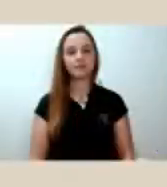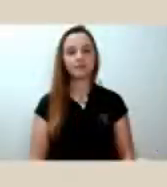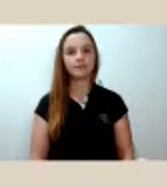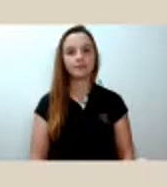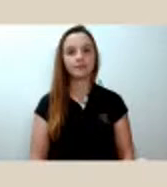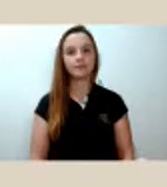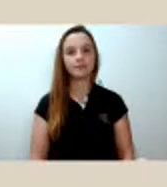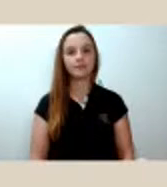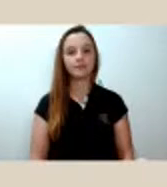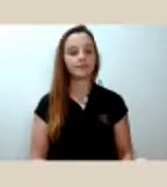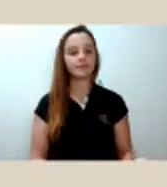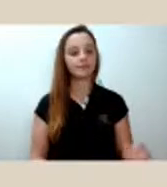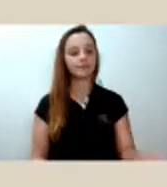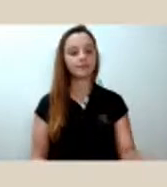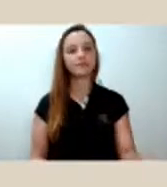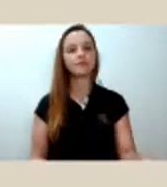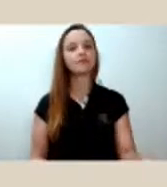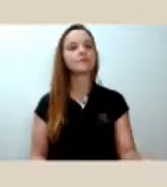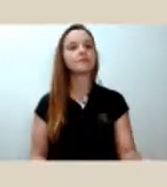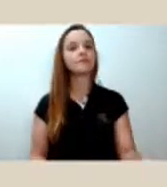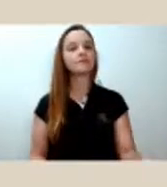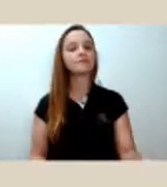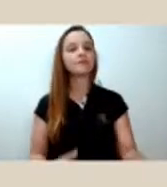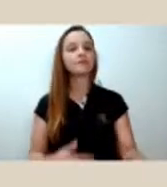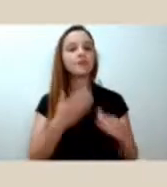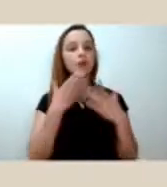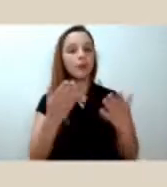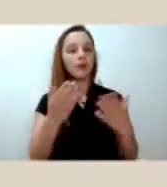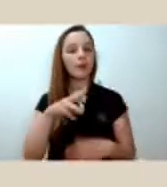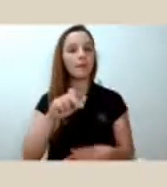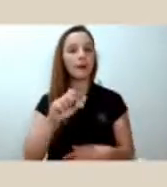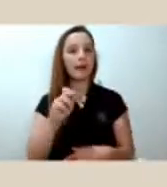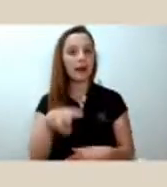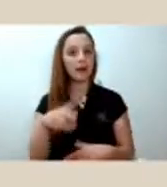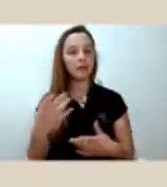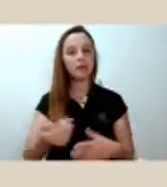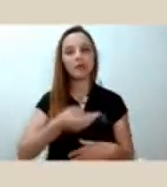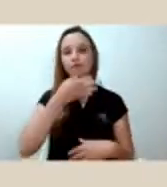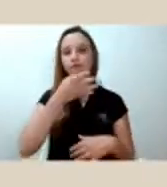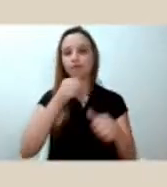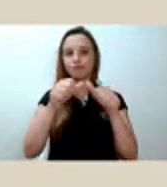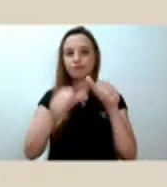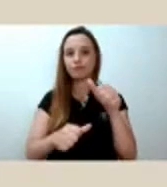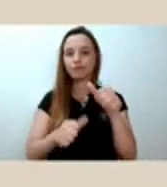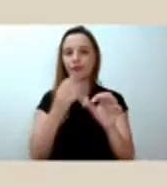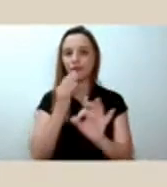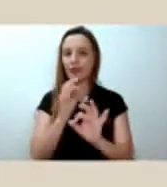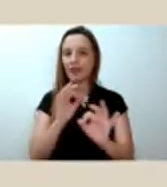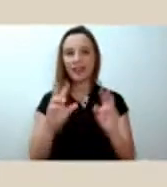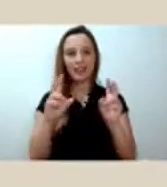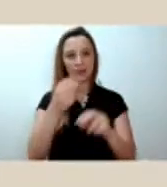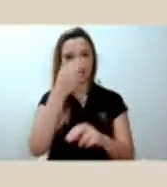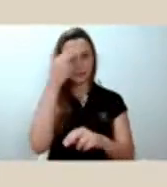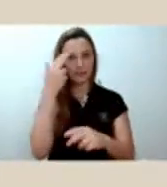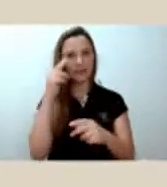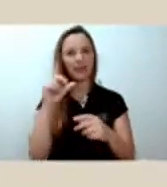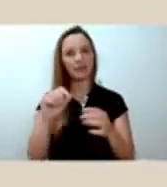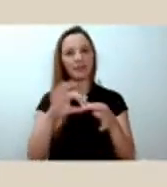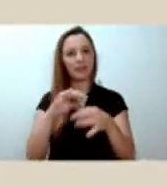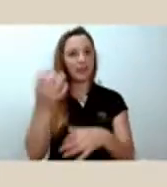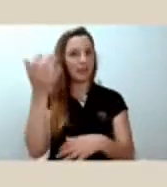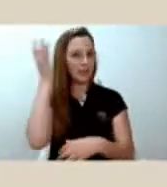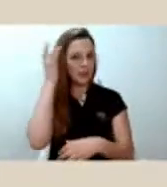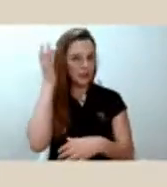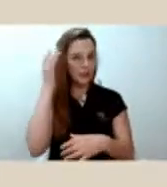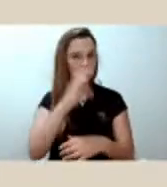Thank you very much, Megan, for your wonderful talk on bias, showing us through the lens of neuroscience. At this